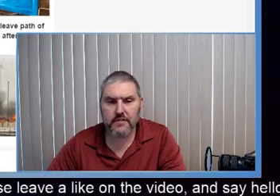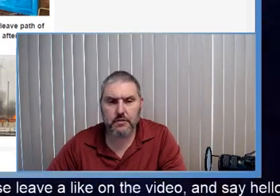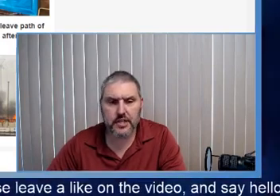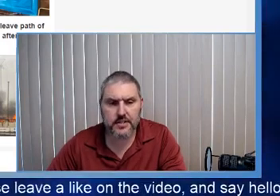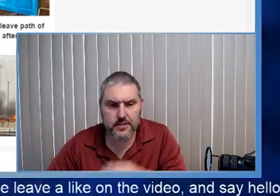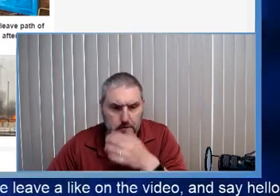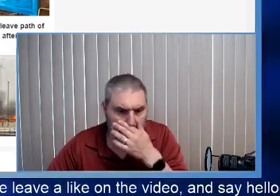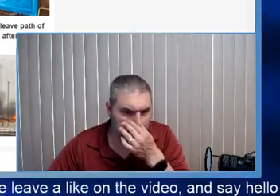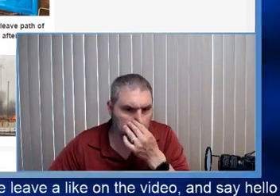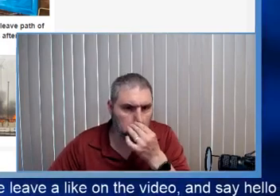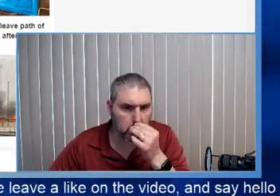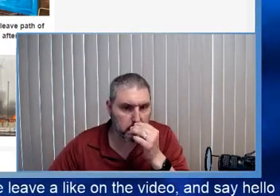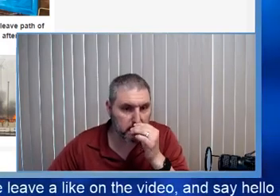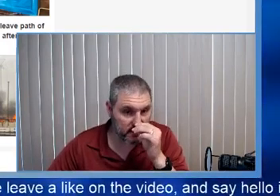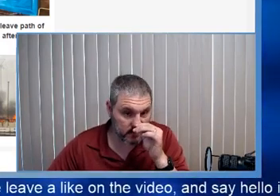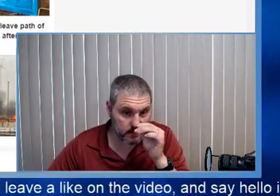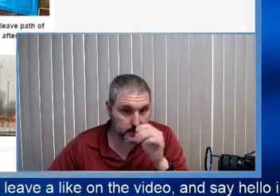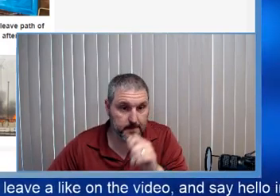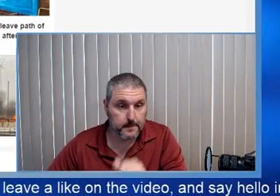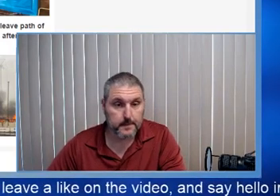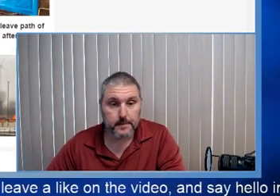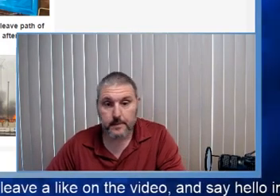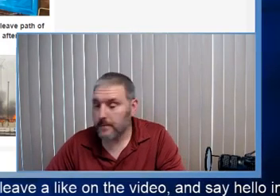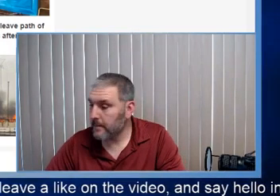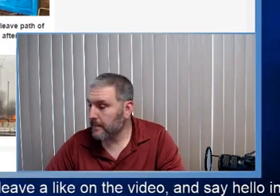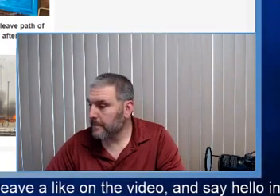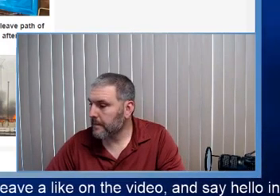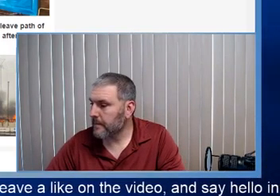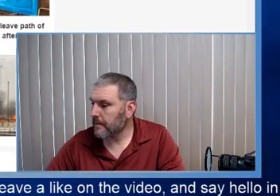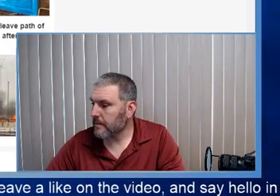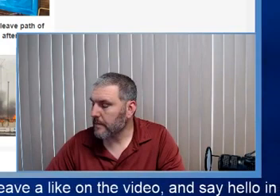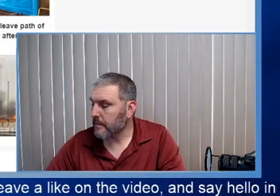eternal life through Jesus Christ our Lord.